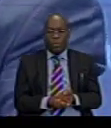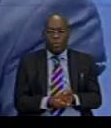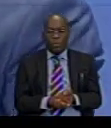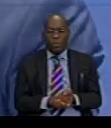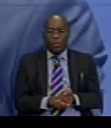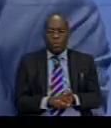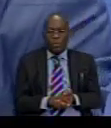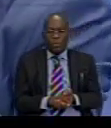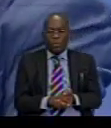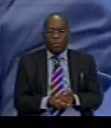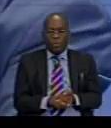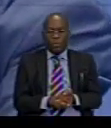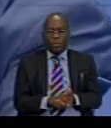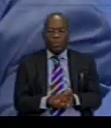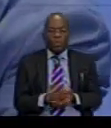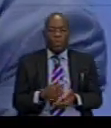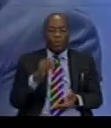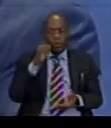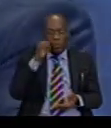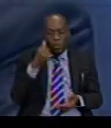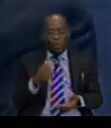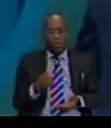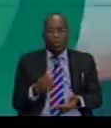Des professionnels,